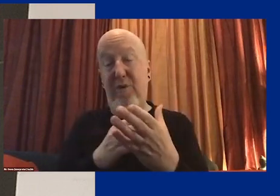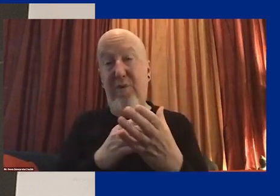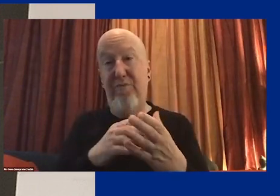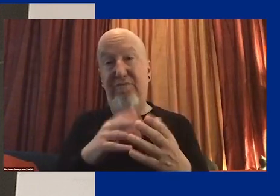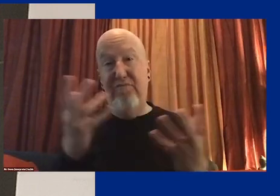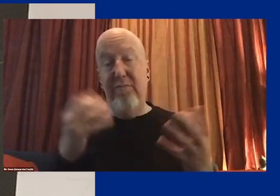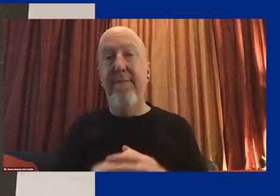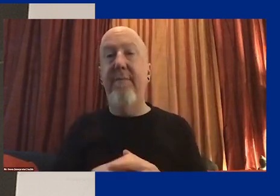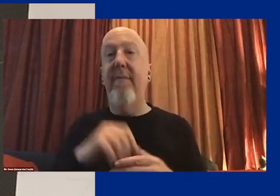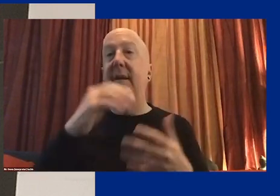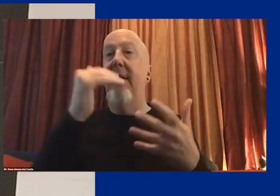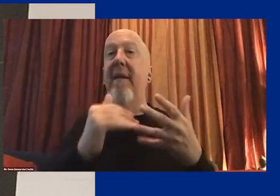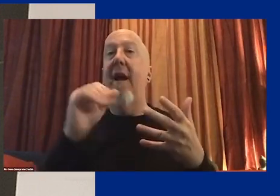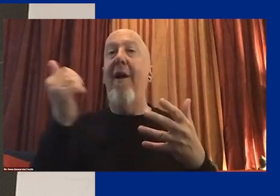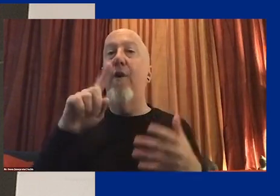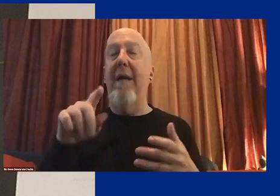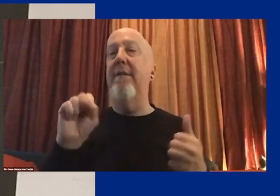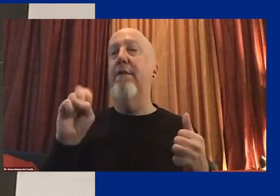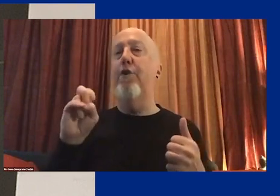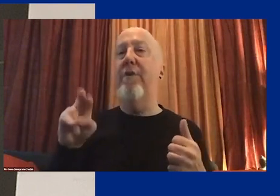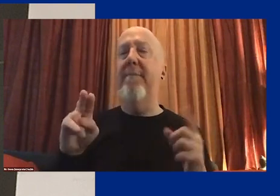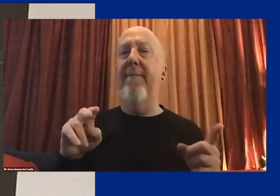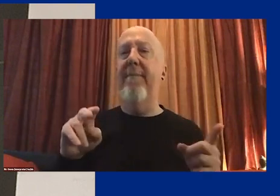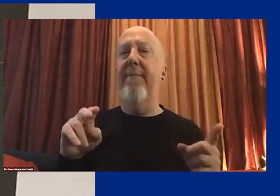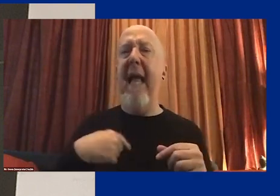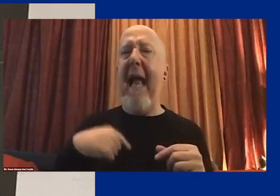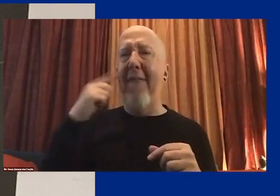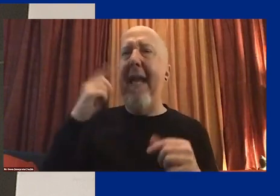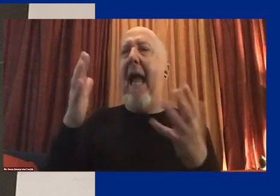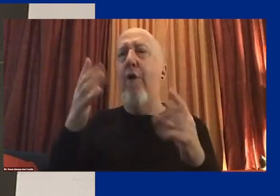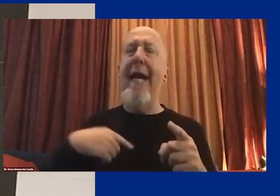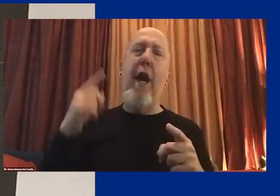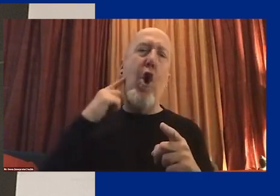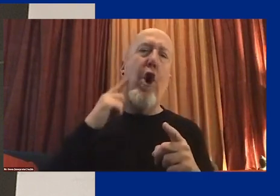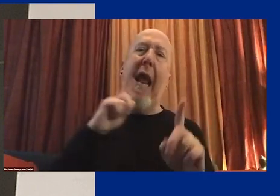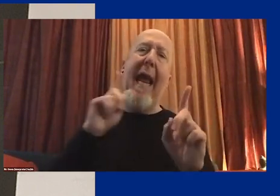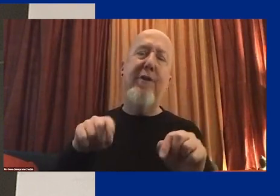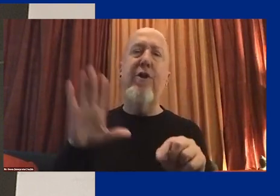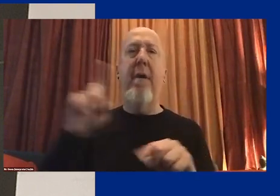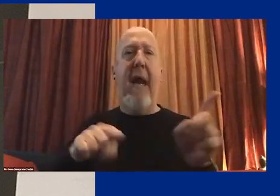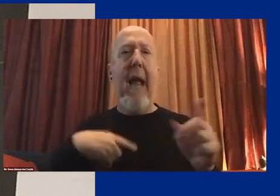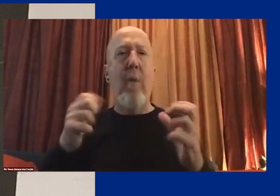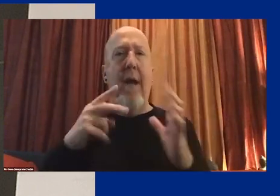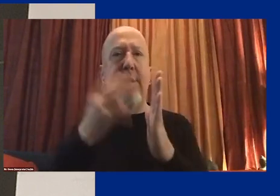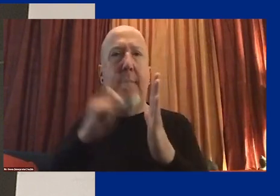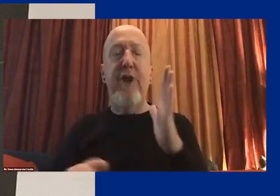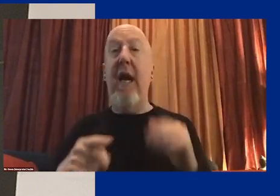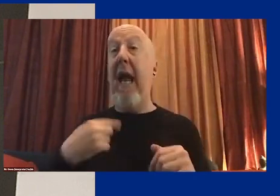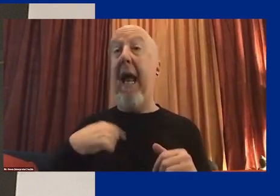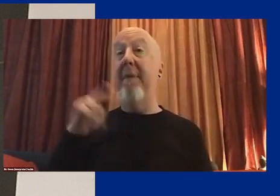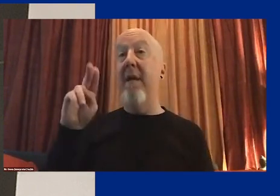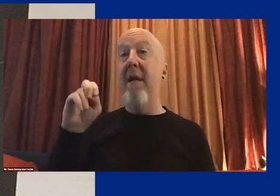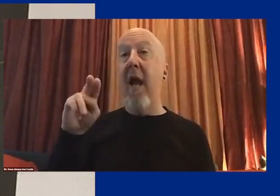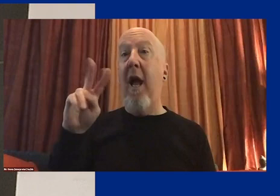Another question. I think that I heard the answer to my question, but I want to double check. I'm nonverbal. I use